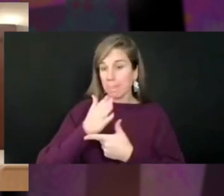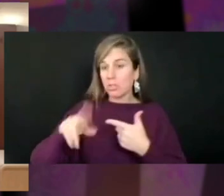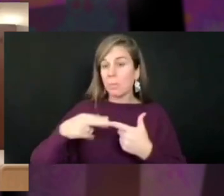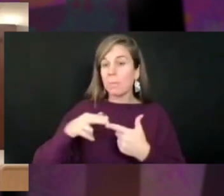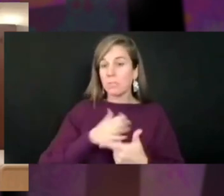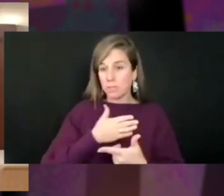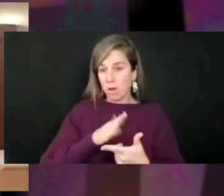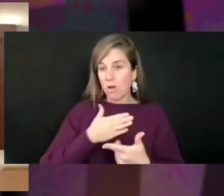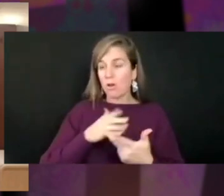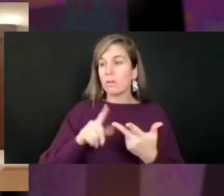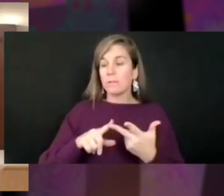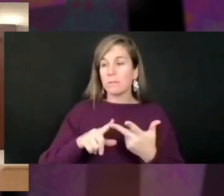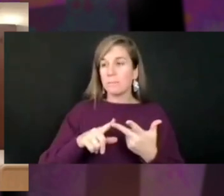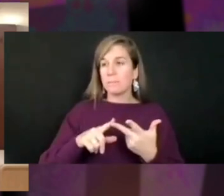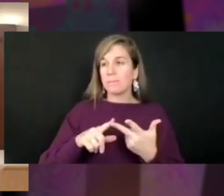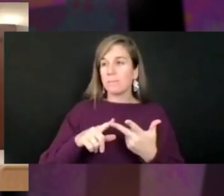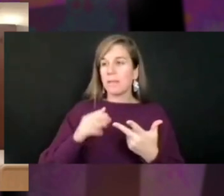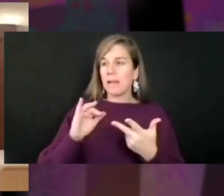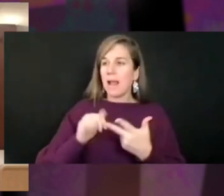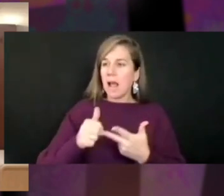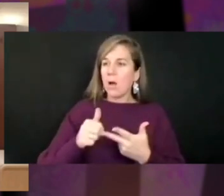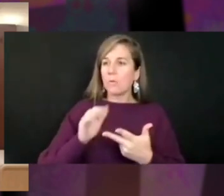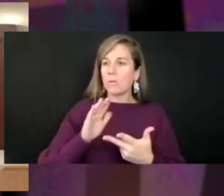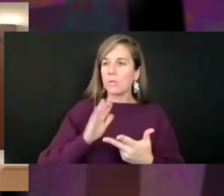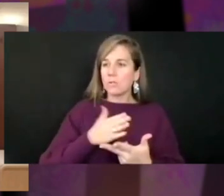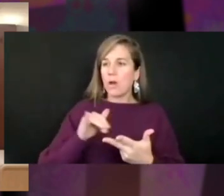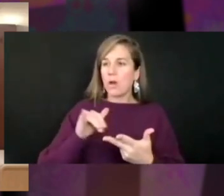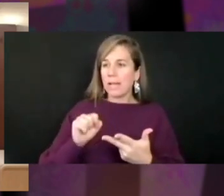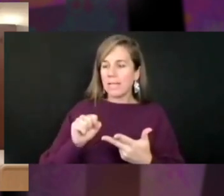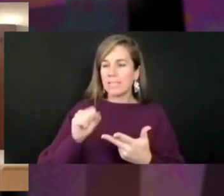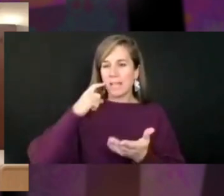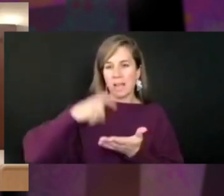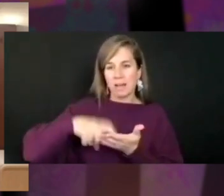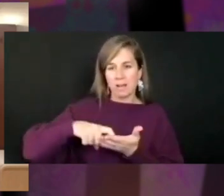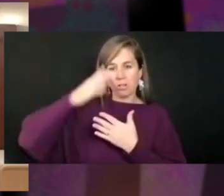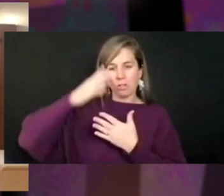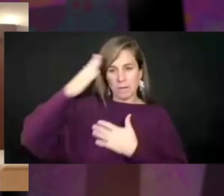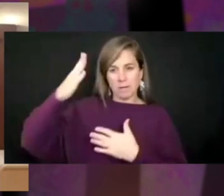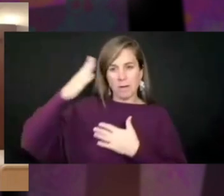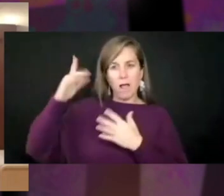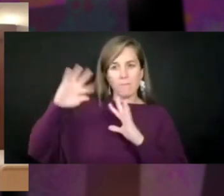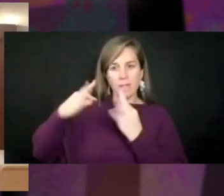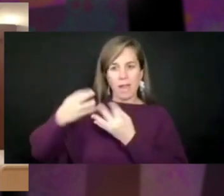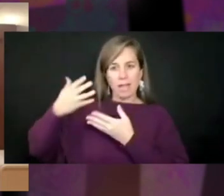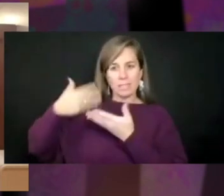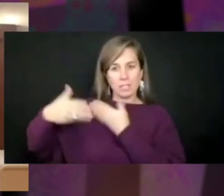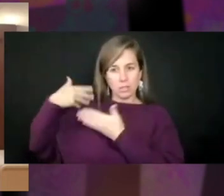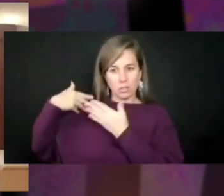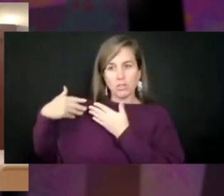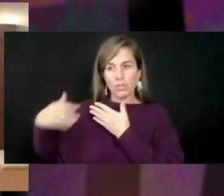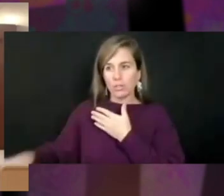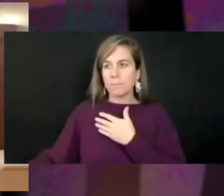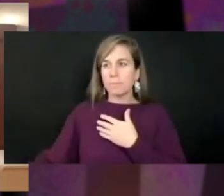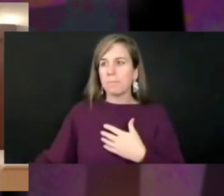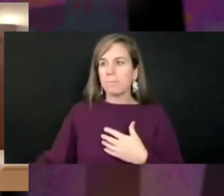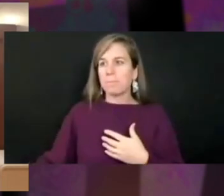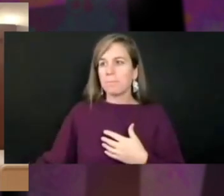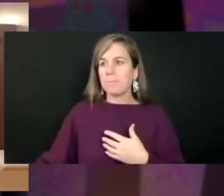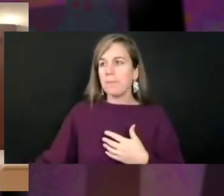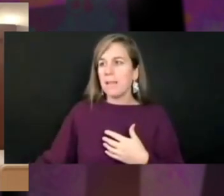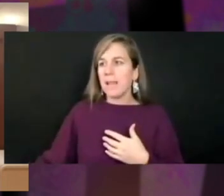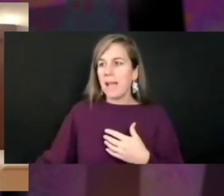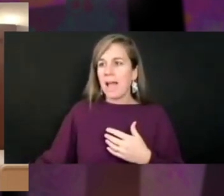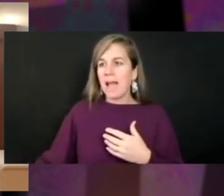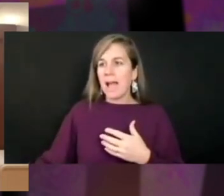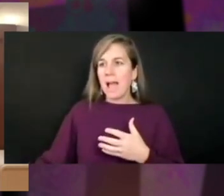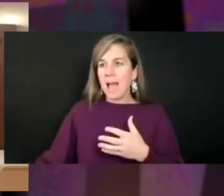song and how the song is an acknowledgement of the ancestors. And then you asked people to make an